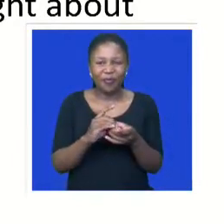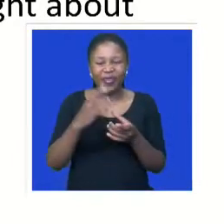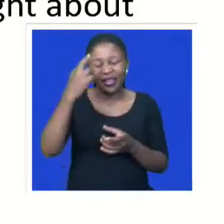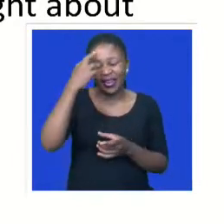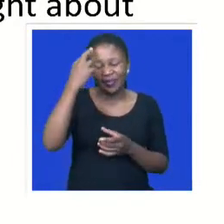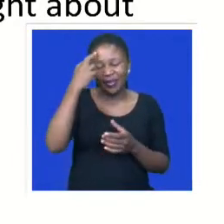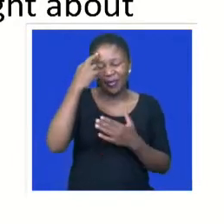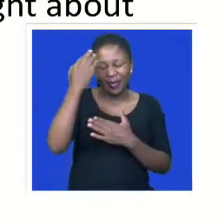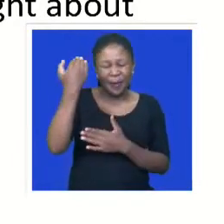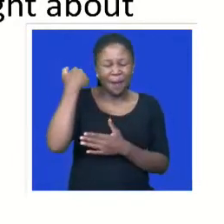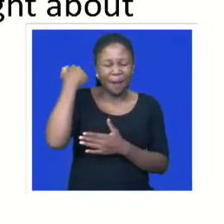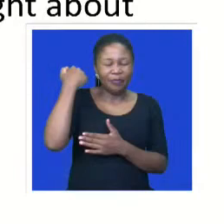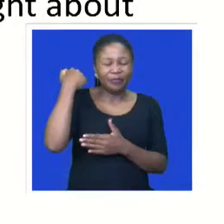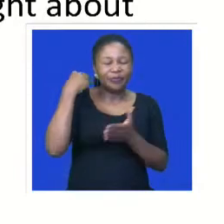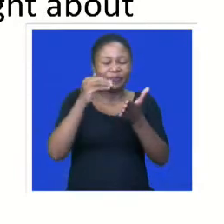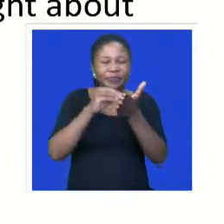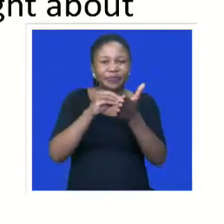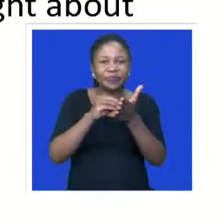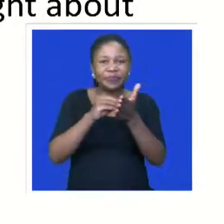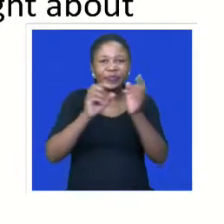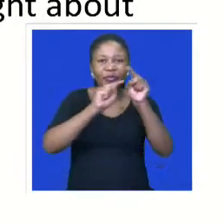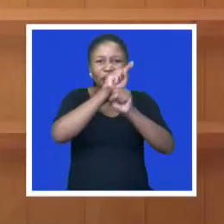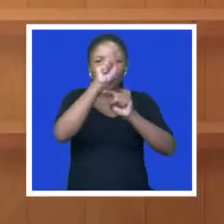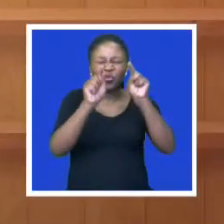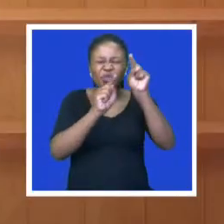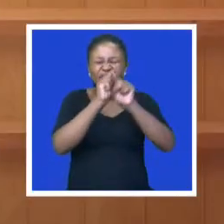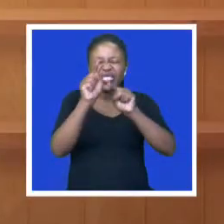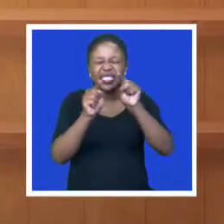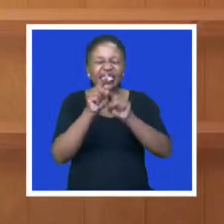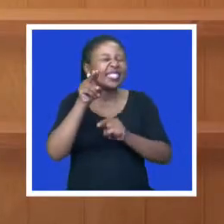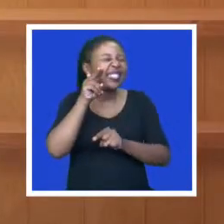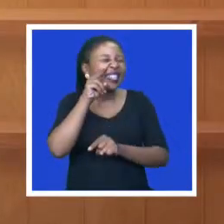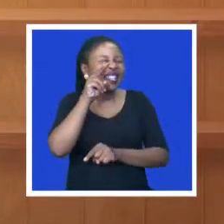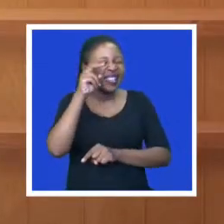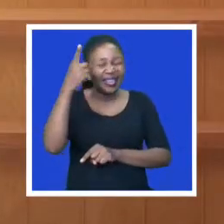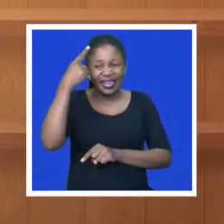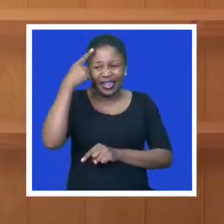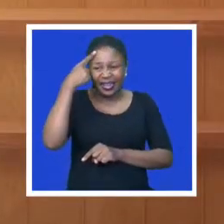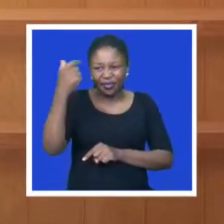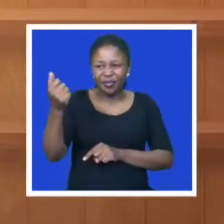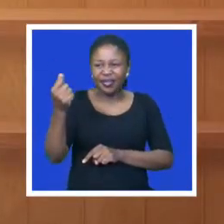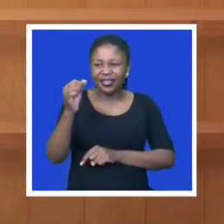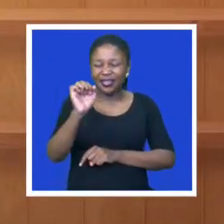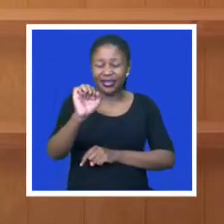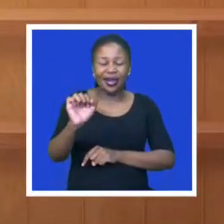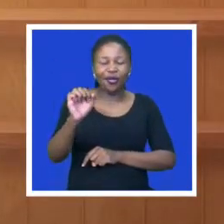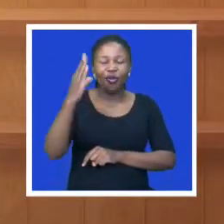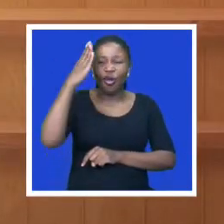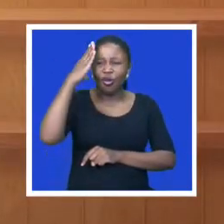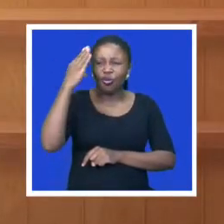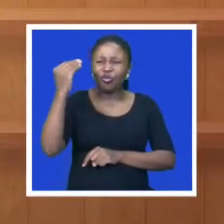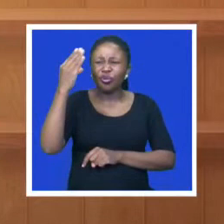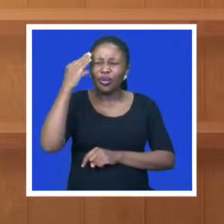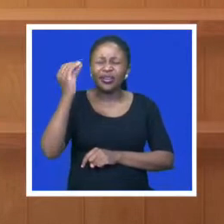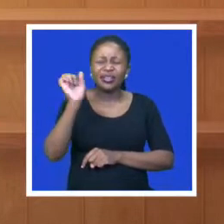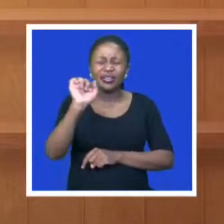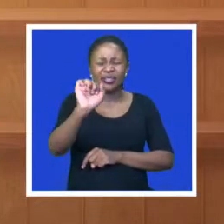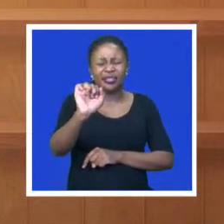is a knowledge question. There are things that we highlighted there. I hope you still remember, dear Elena.